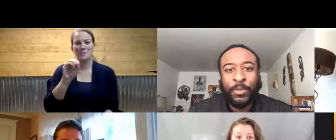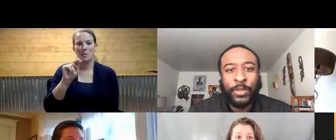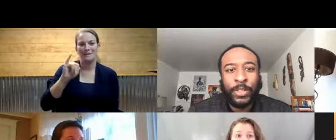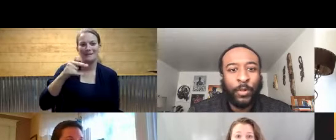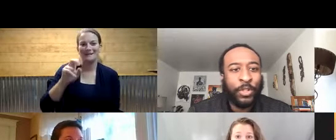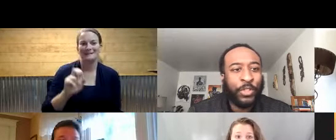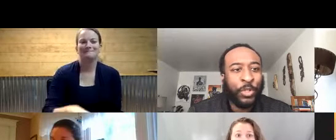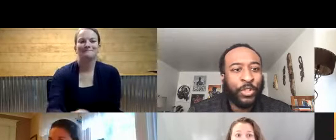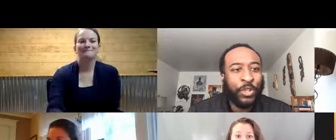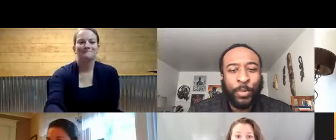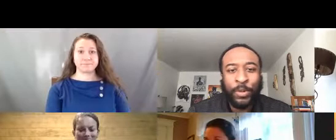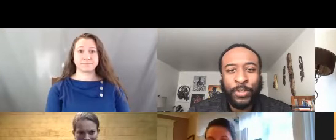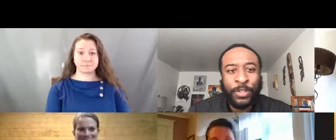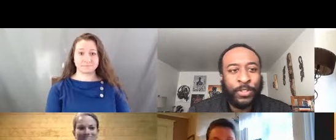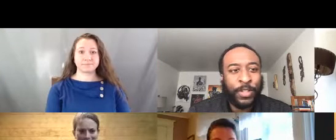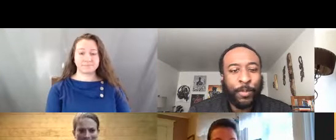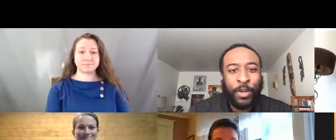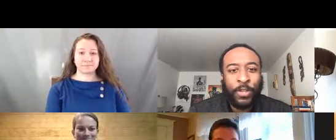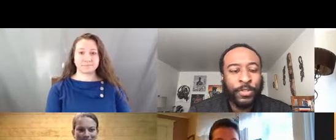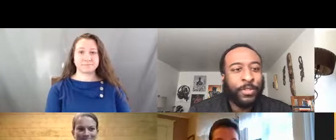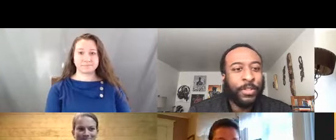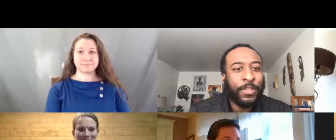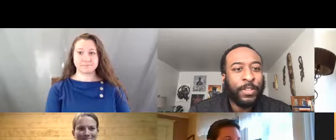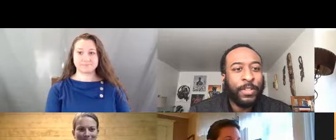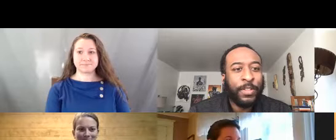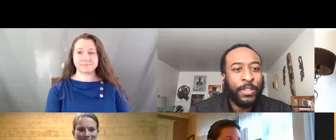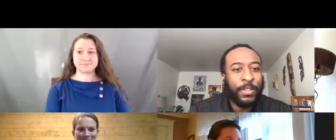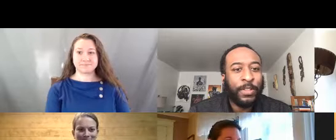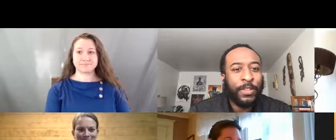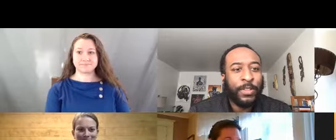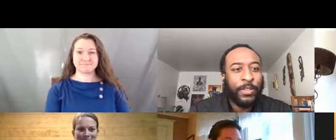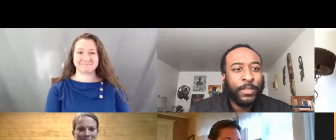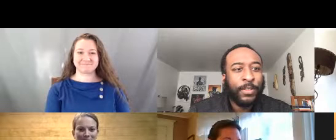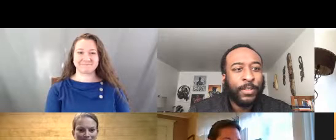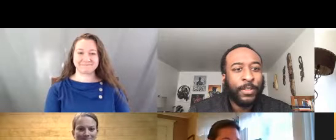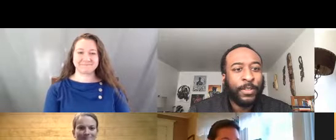Thank you. I think we're going to switch interpreters, so let's take a pause.